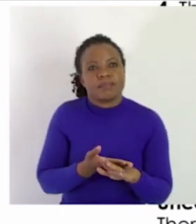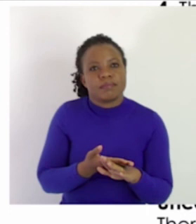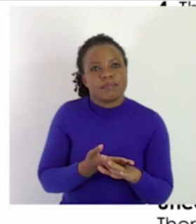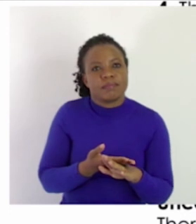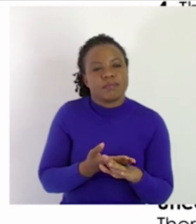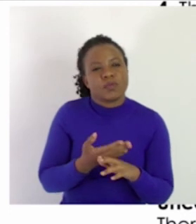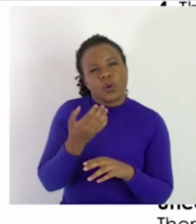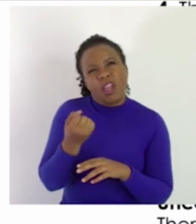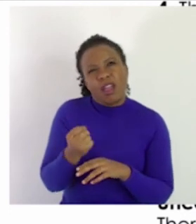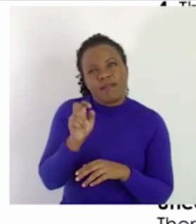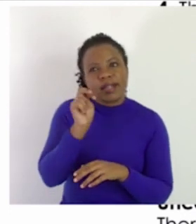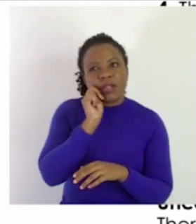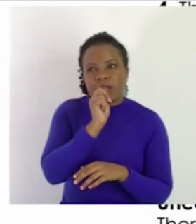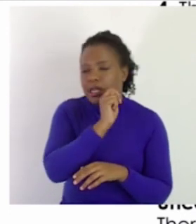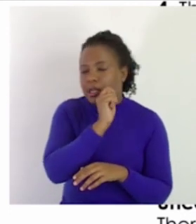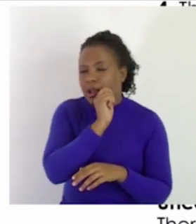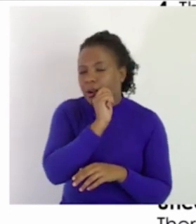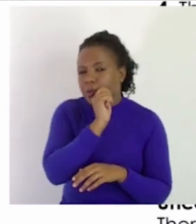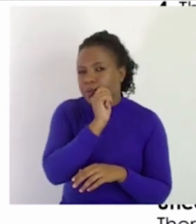have nouns like